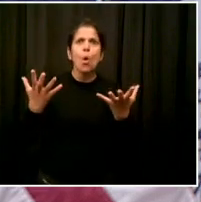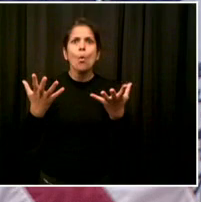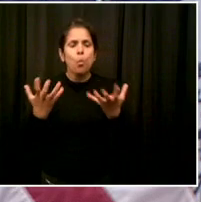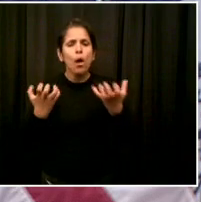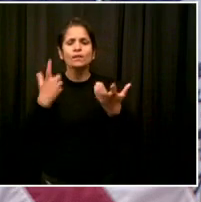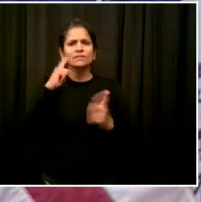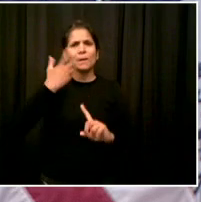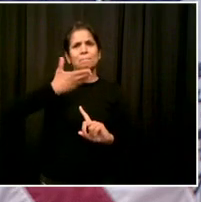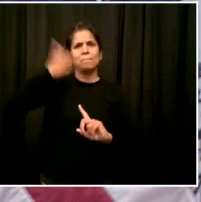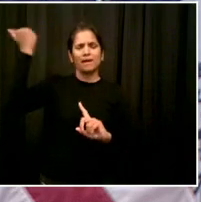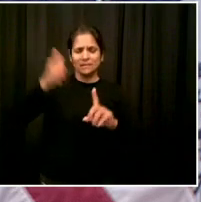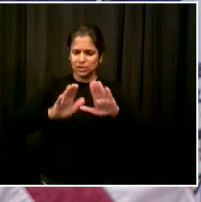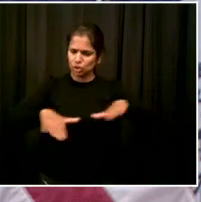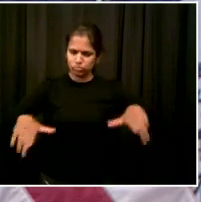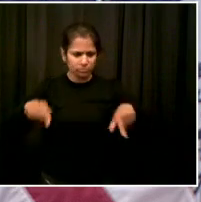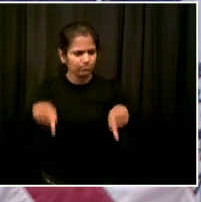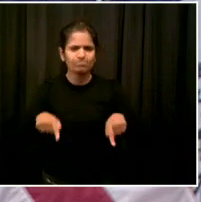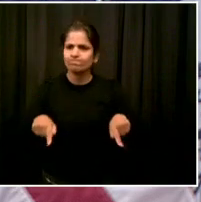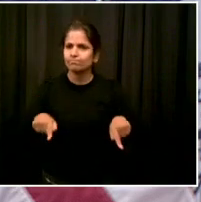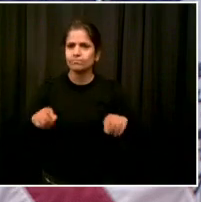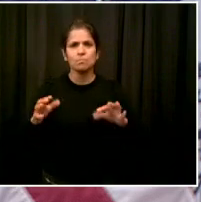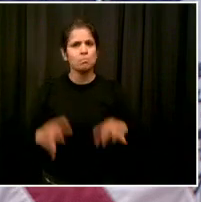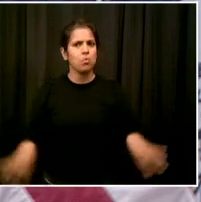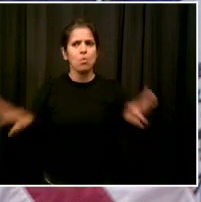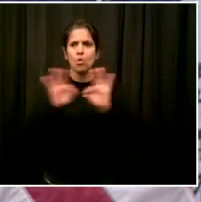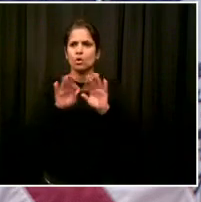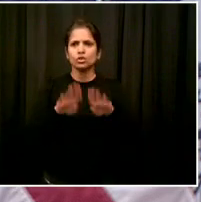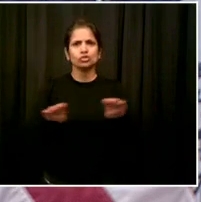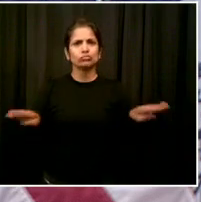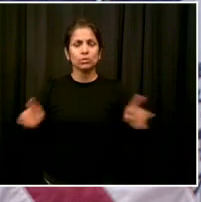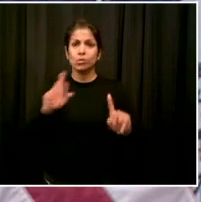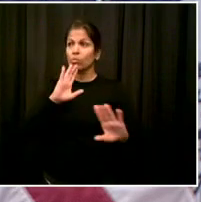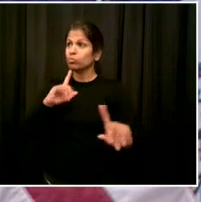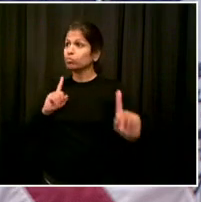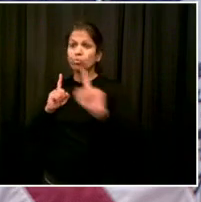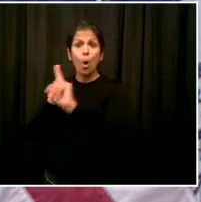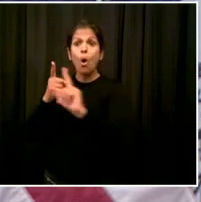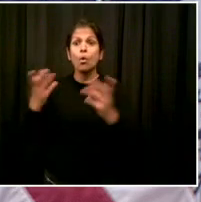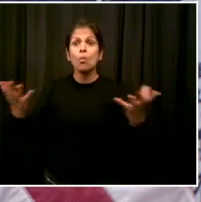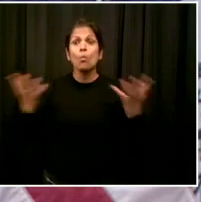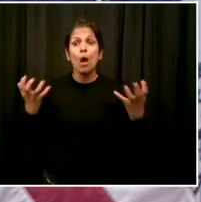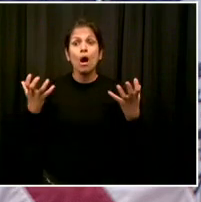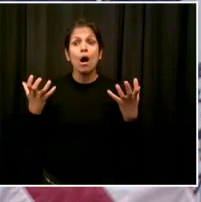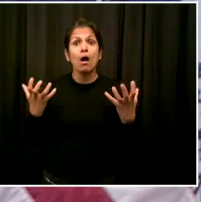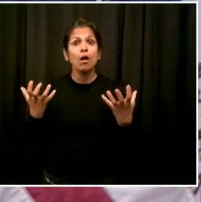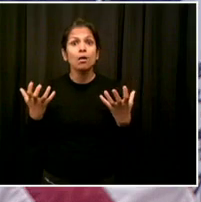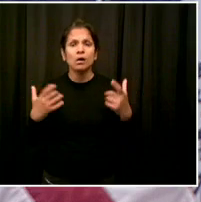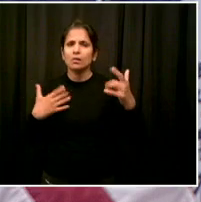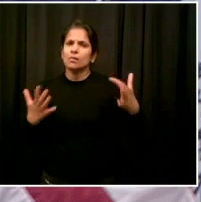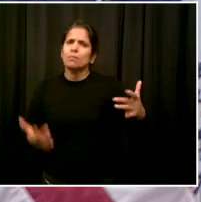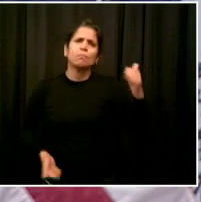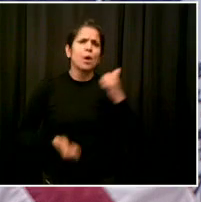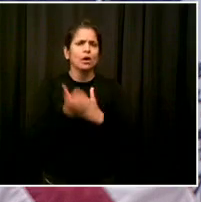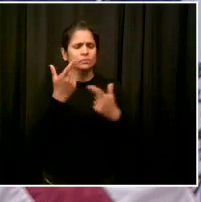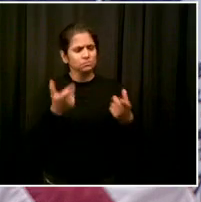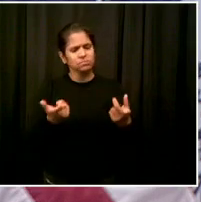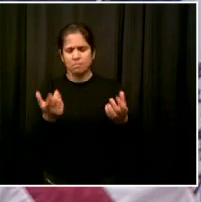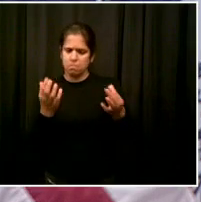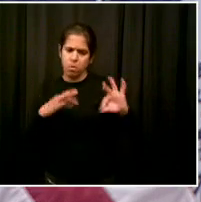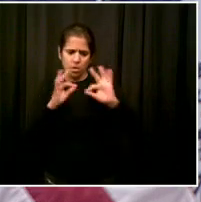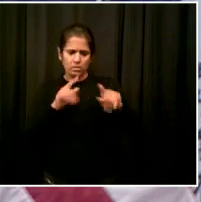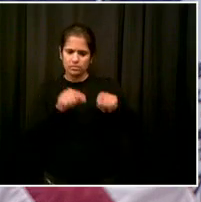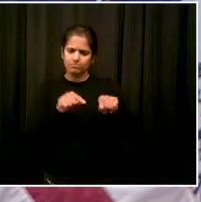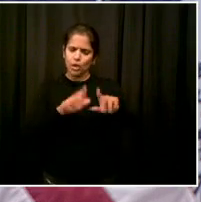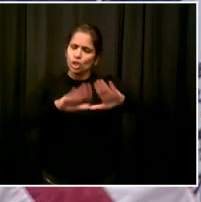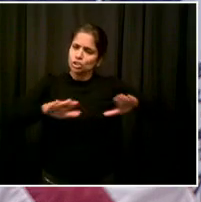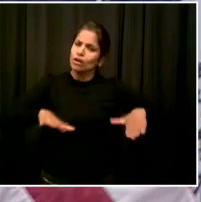maximum number of days. So if we have a situation where kids can be constantly in the classroom every single day, that's the